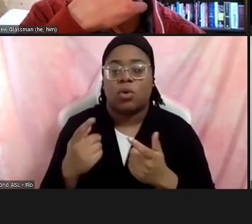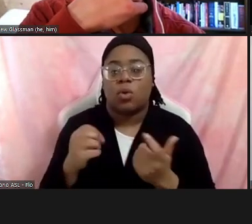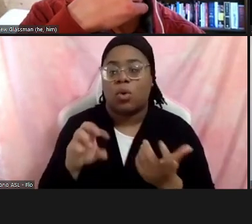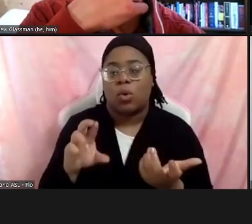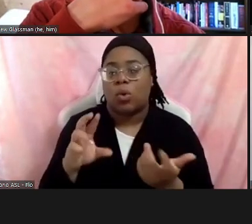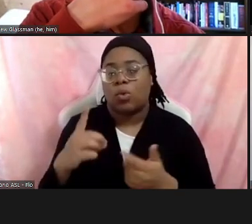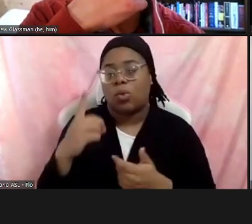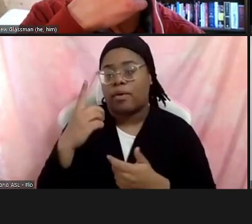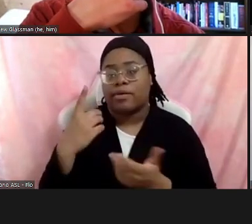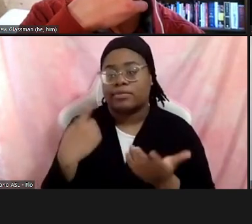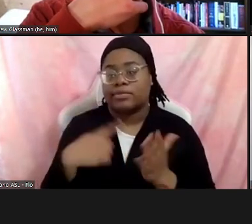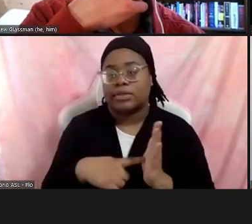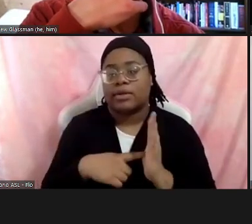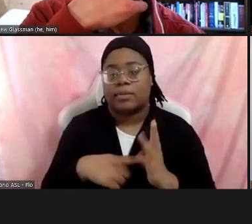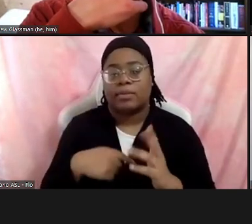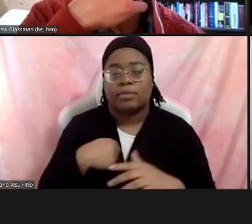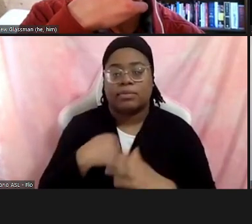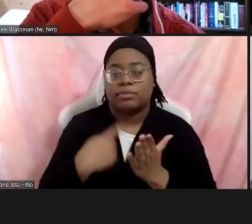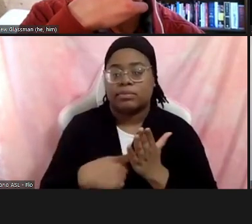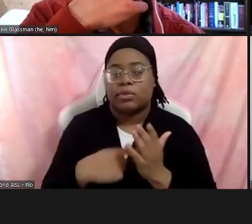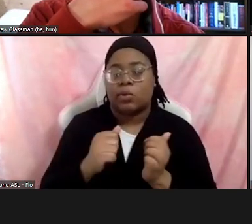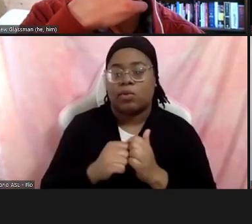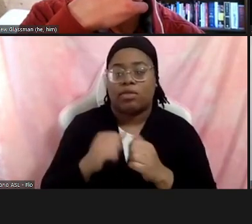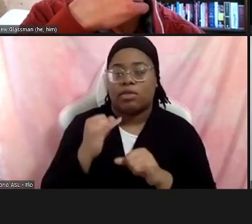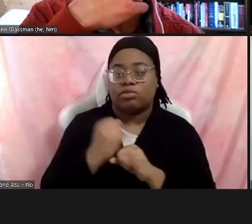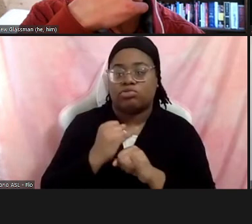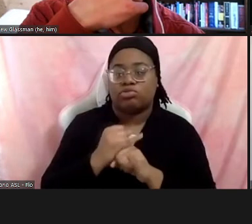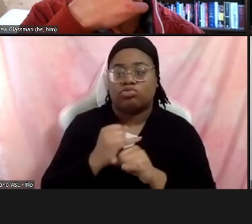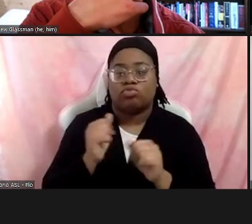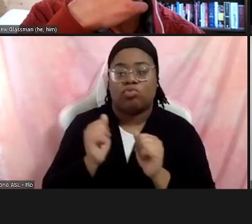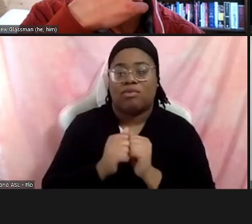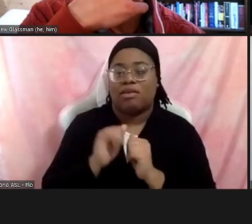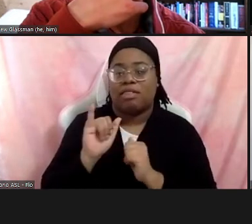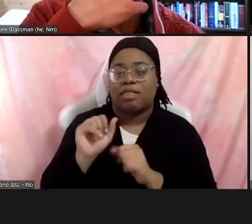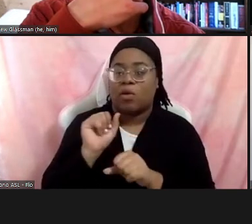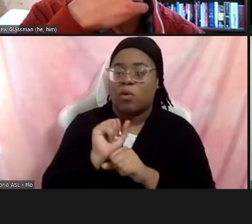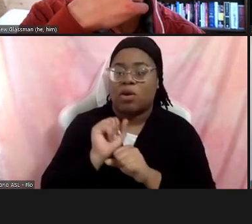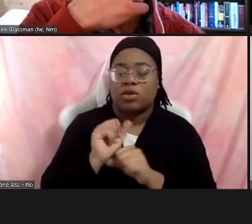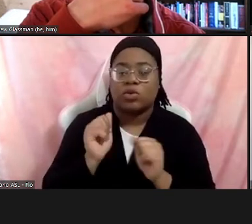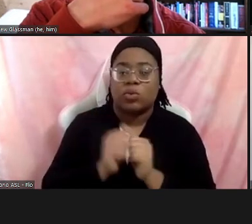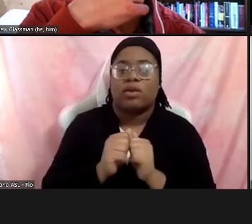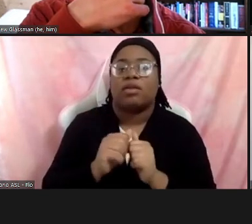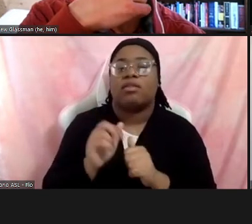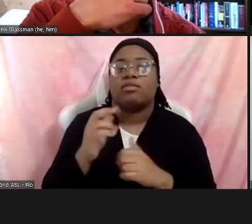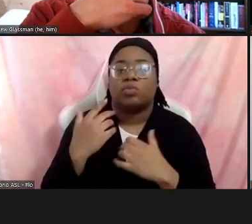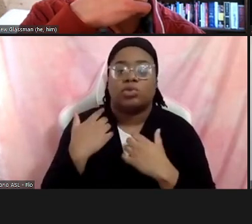one case where I'm talking to an institution that works with restorative justice,